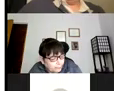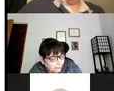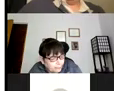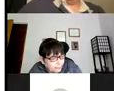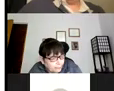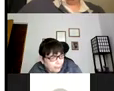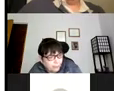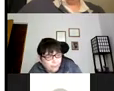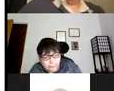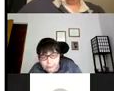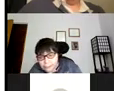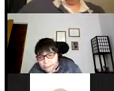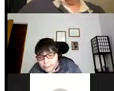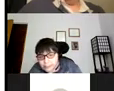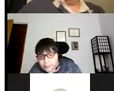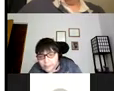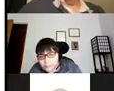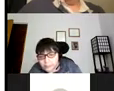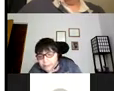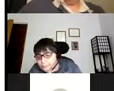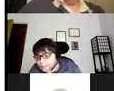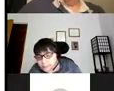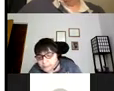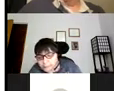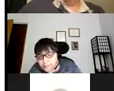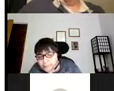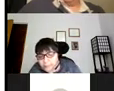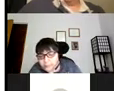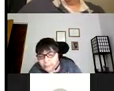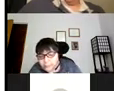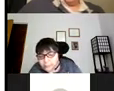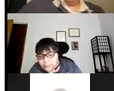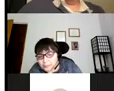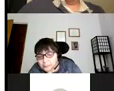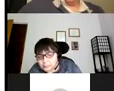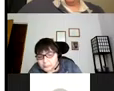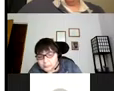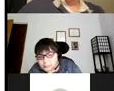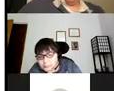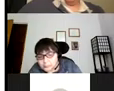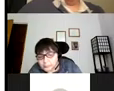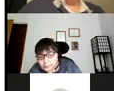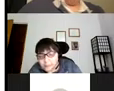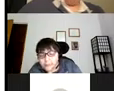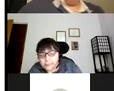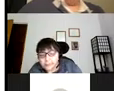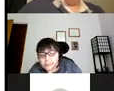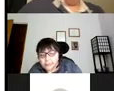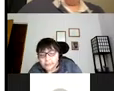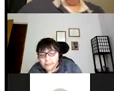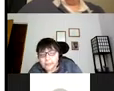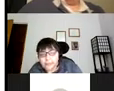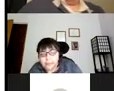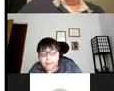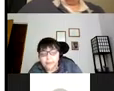to have present doubt and belief make up our faith, right? So ways